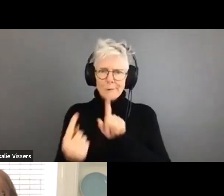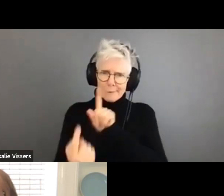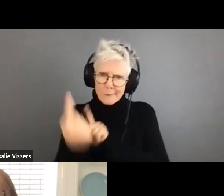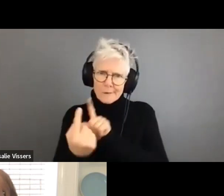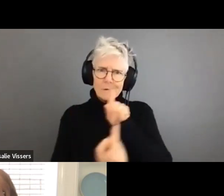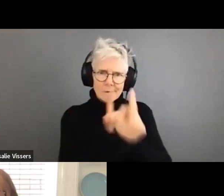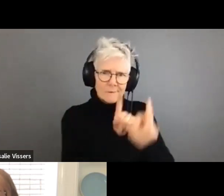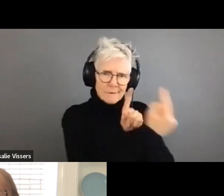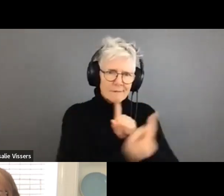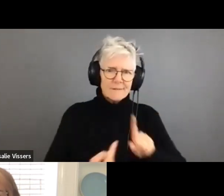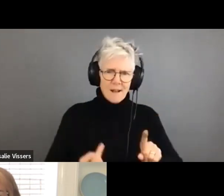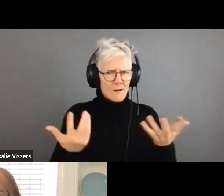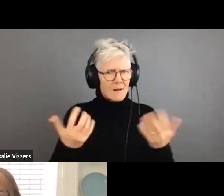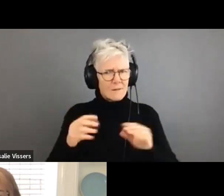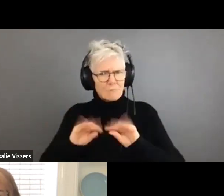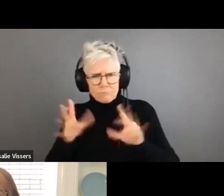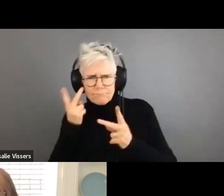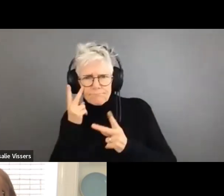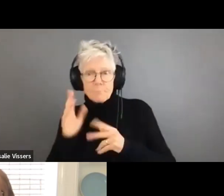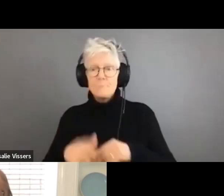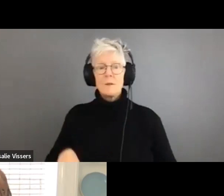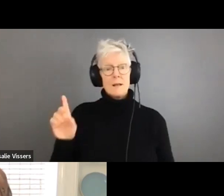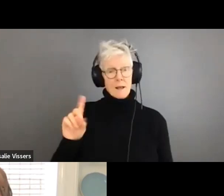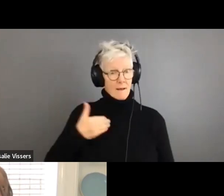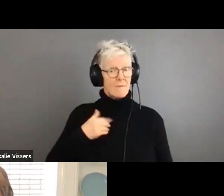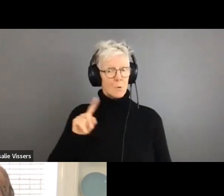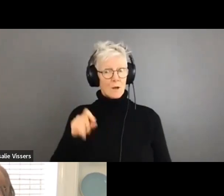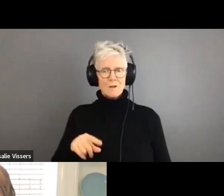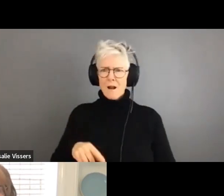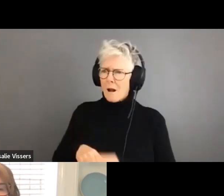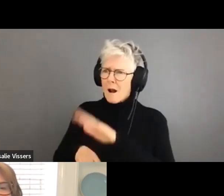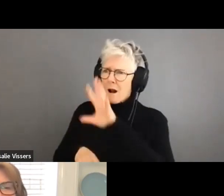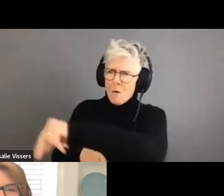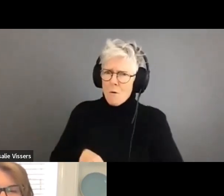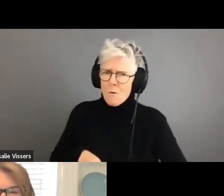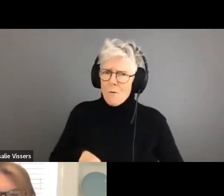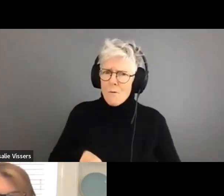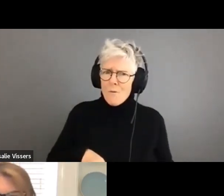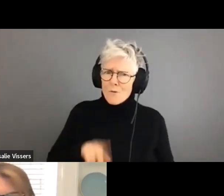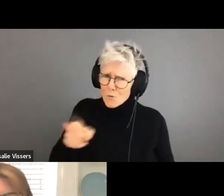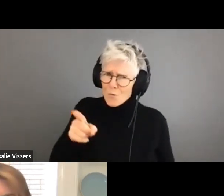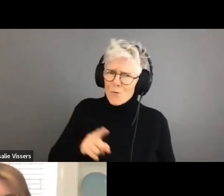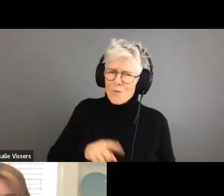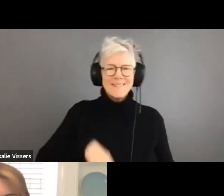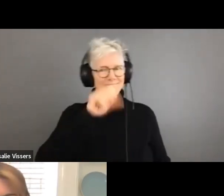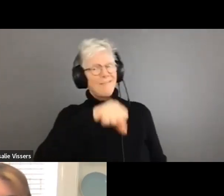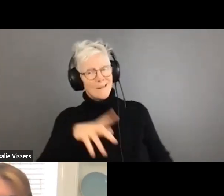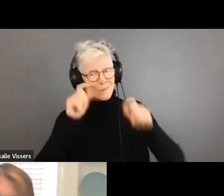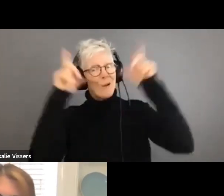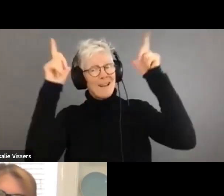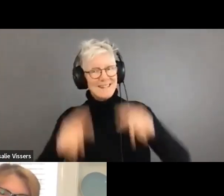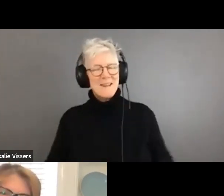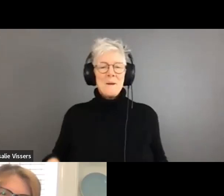some more clarity. Absolutely. Well, I actually have a question. And, no. Yeah, no, surprise, surprise. So being